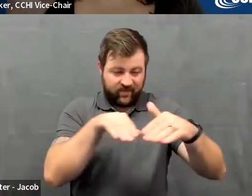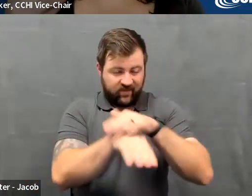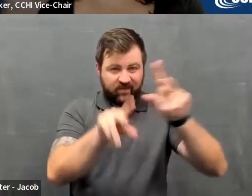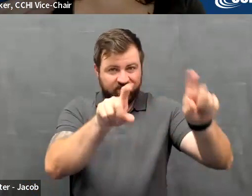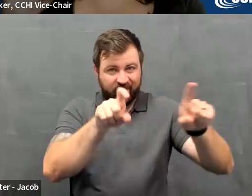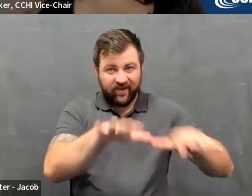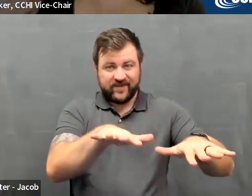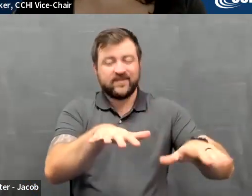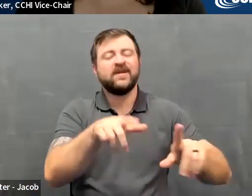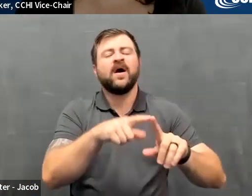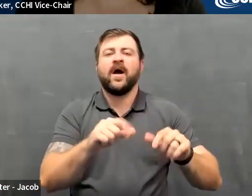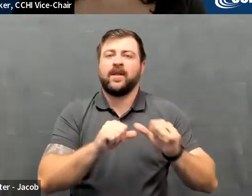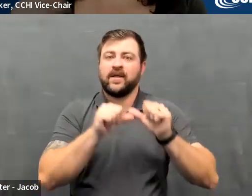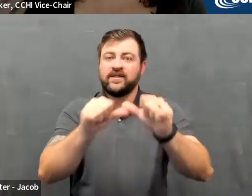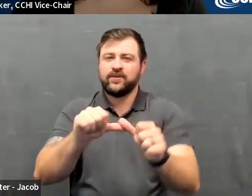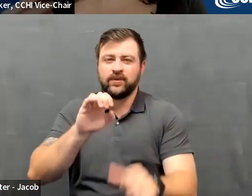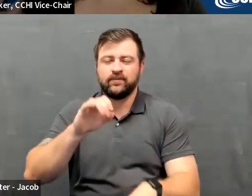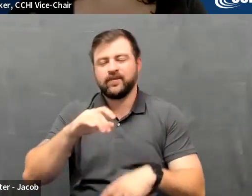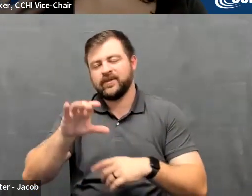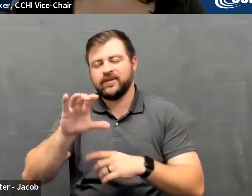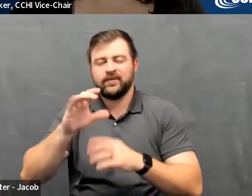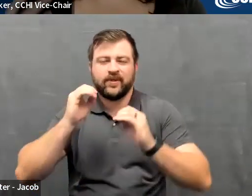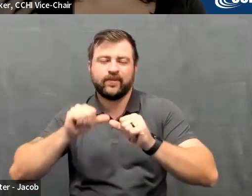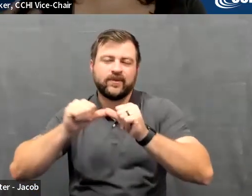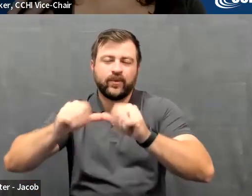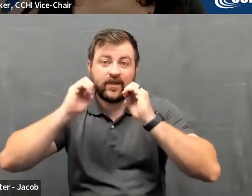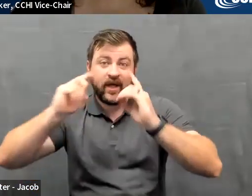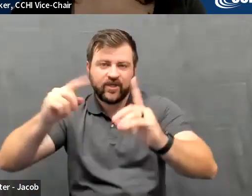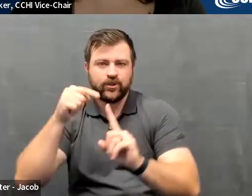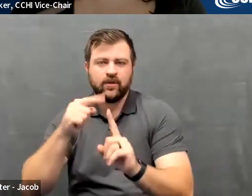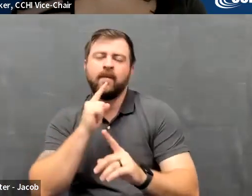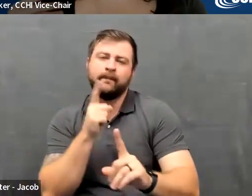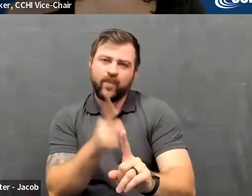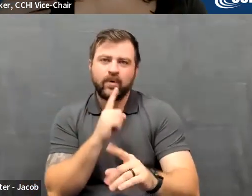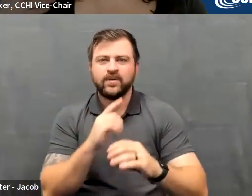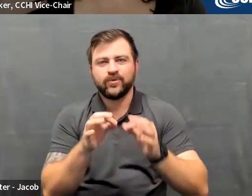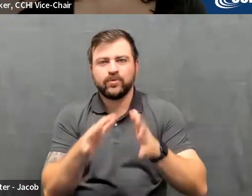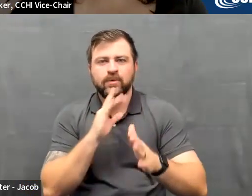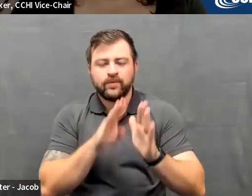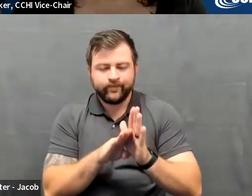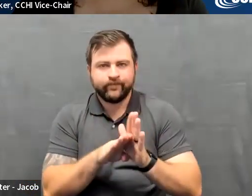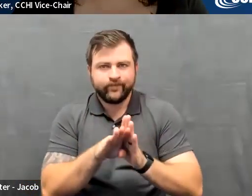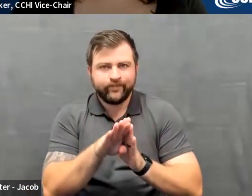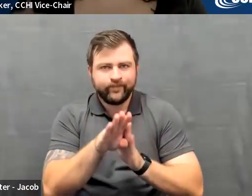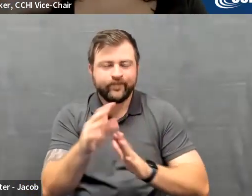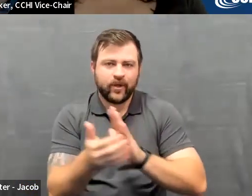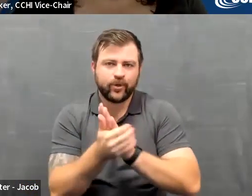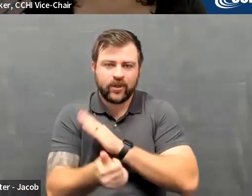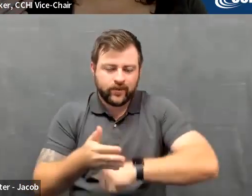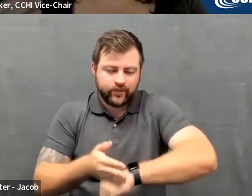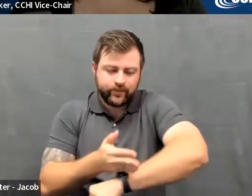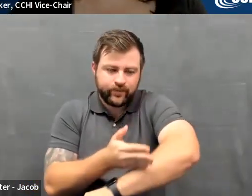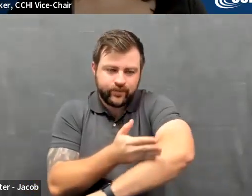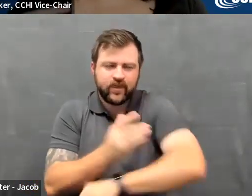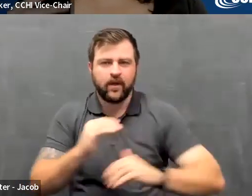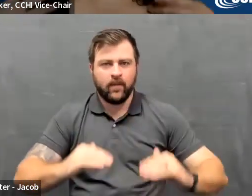goal of continuing education is for interpreters to continue building their skills, to continue